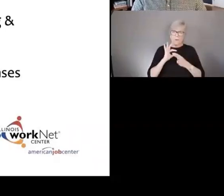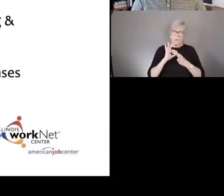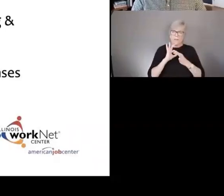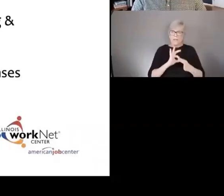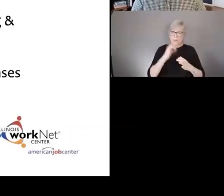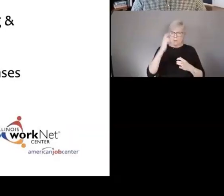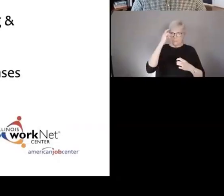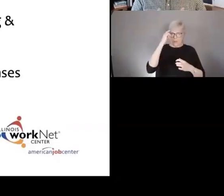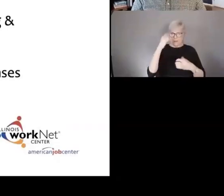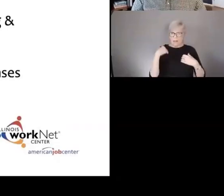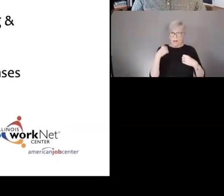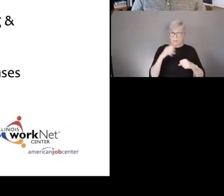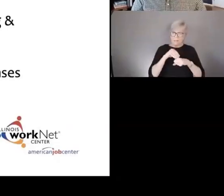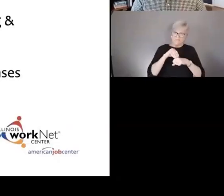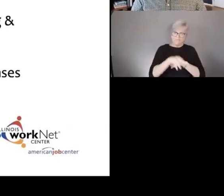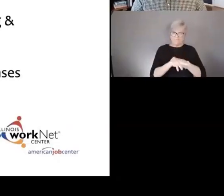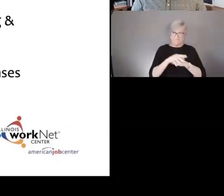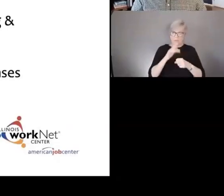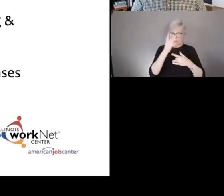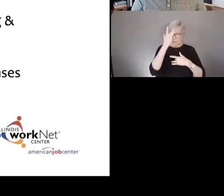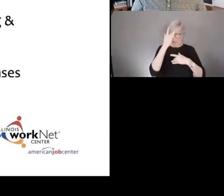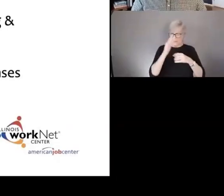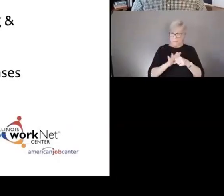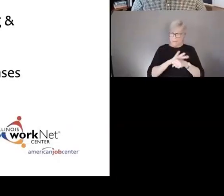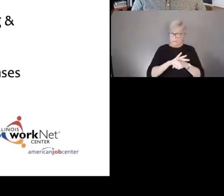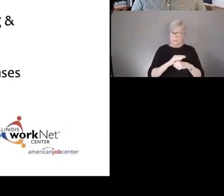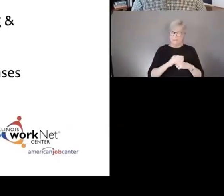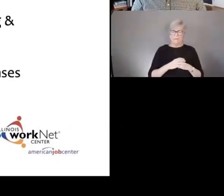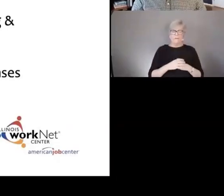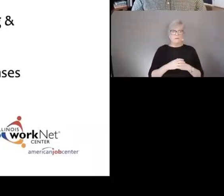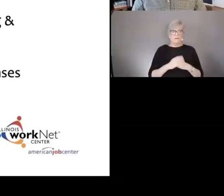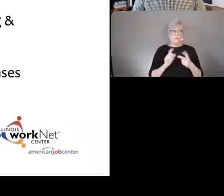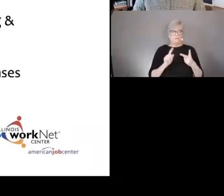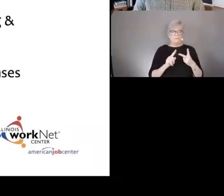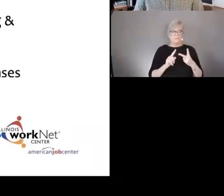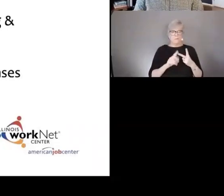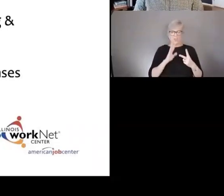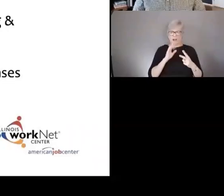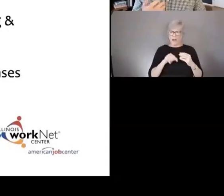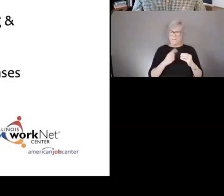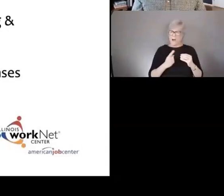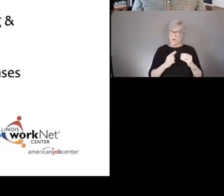by the pandemic. We're going to spend some time teaching you about the foundations of anxiety and